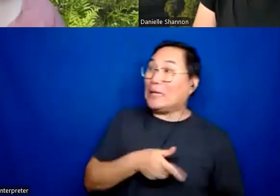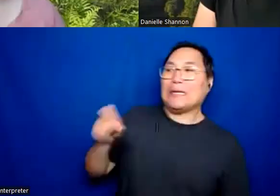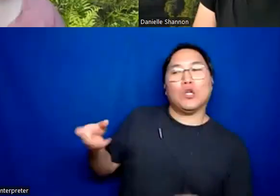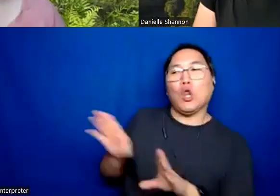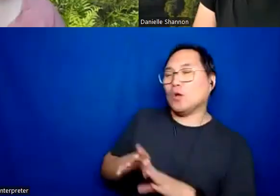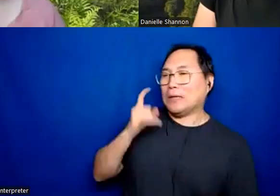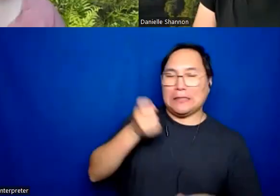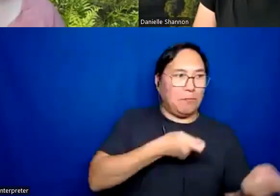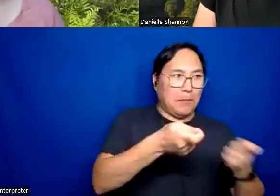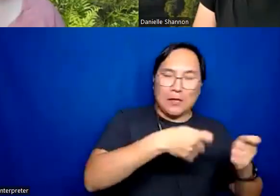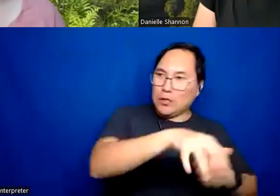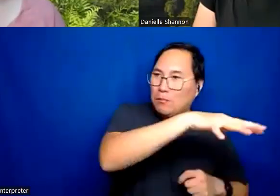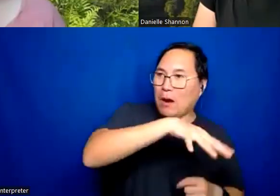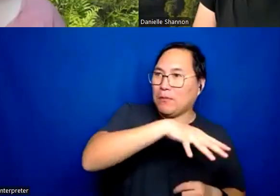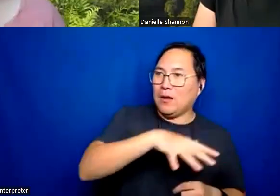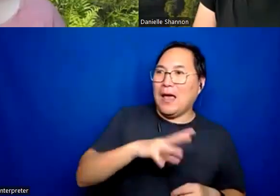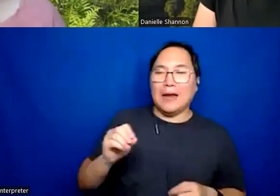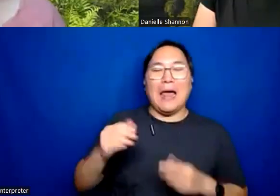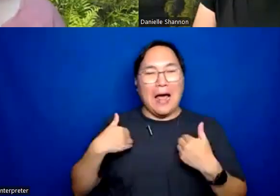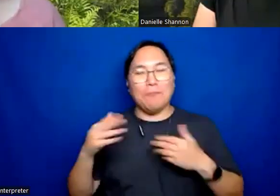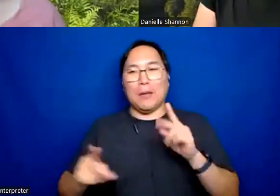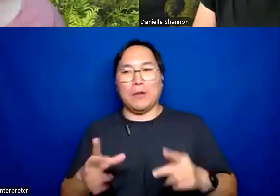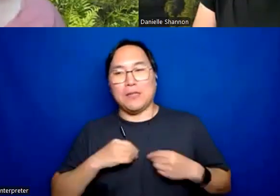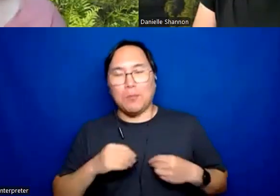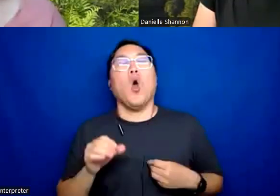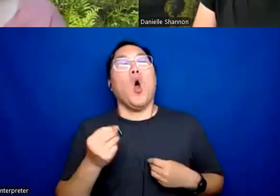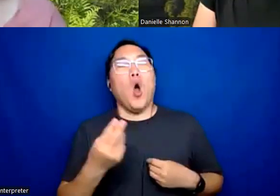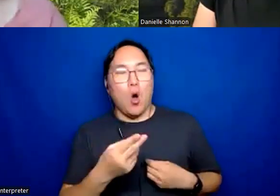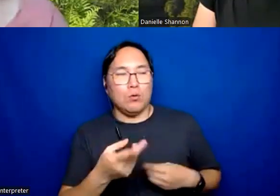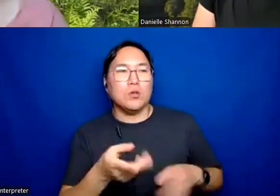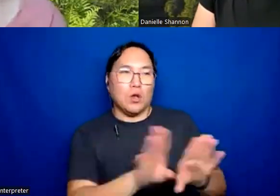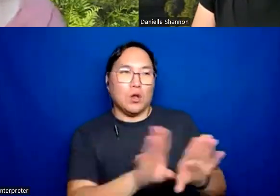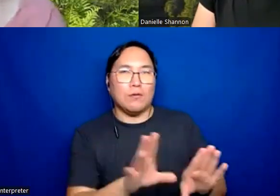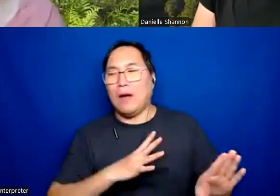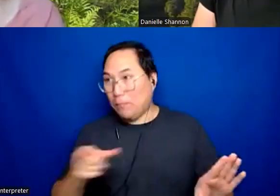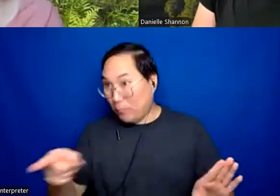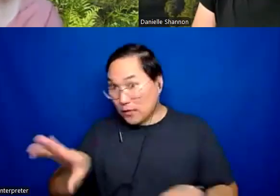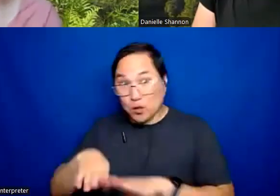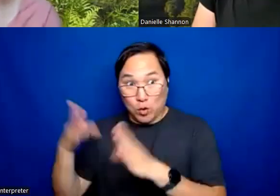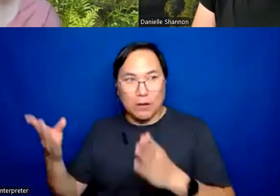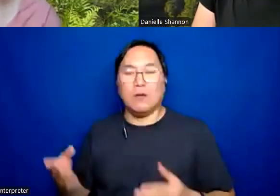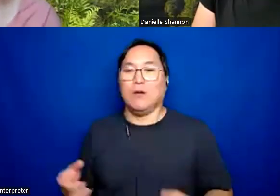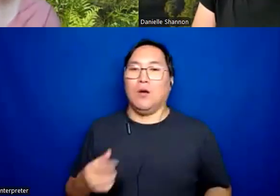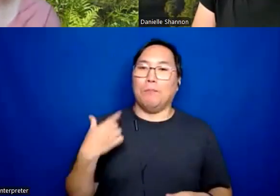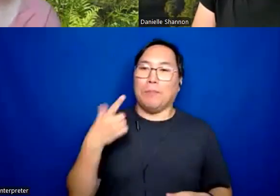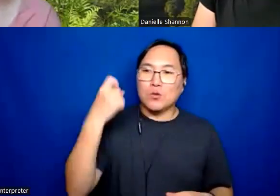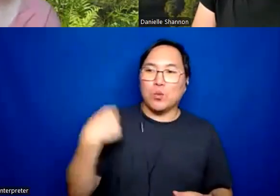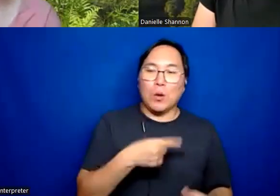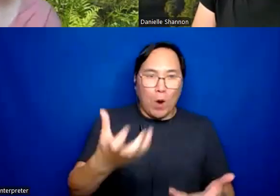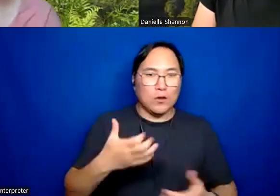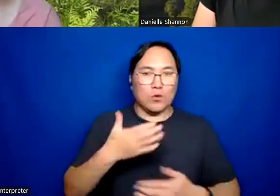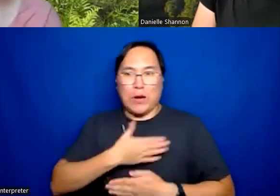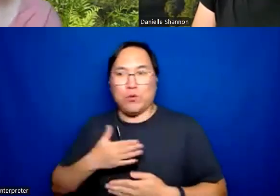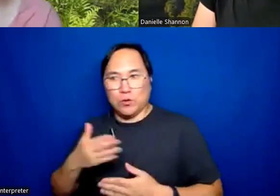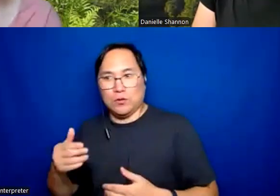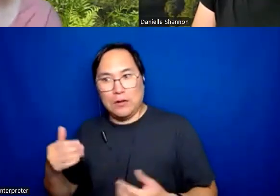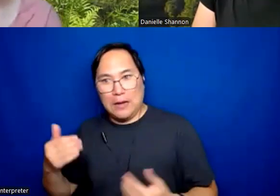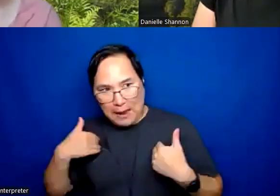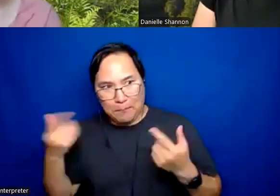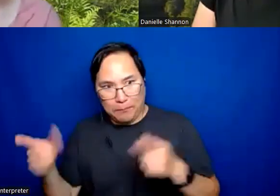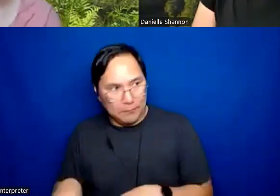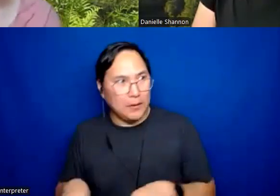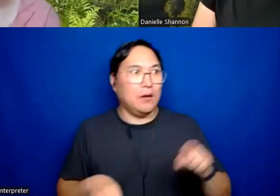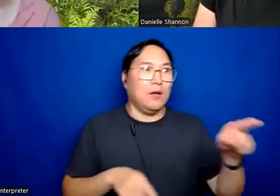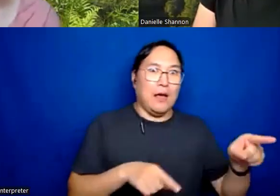and increase like the public acceptance. So just recognizing that like we want recreation, we also want forest management. We want to set ourselves up so in